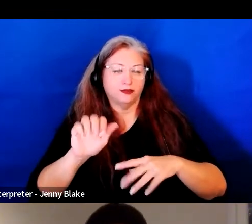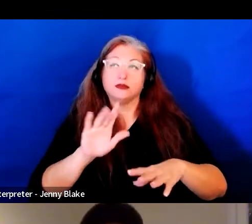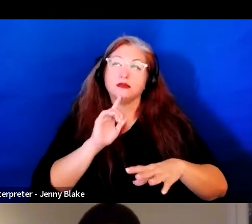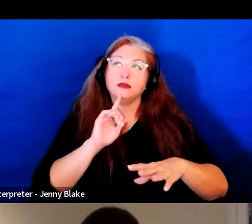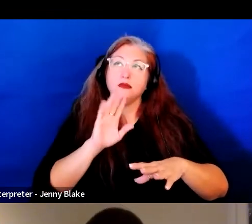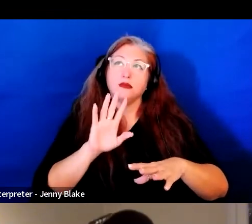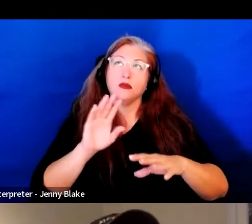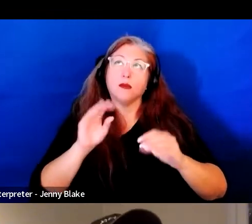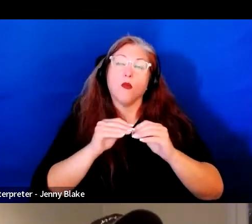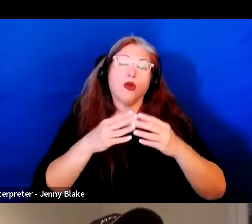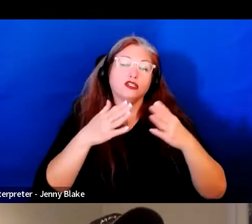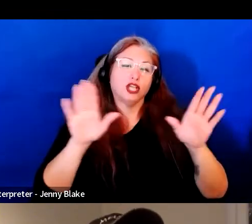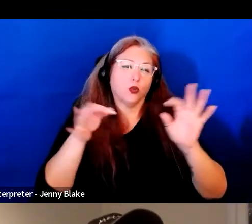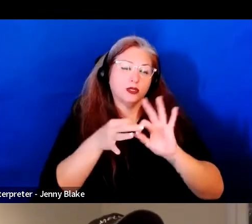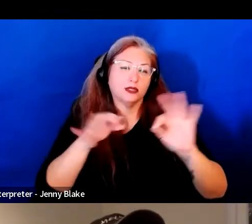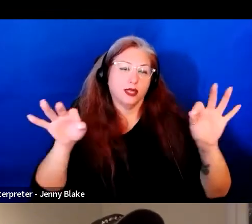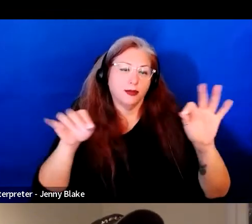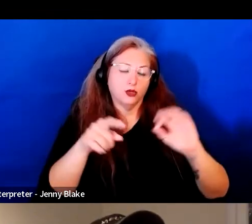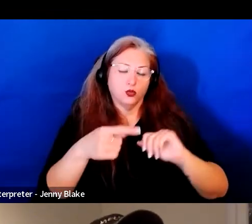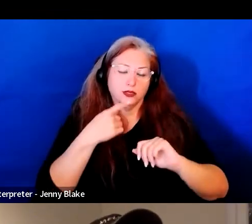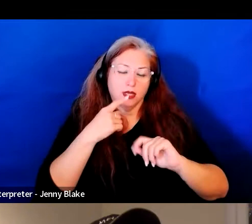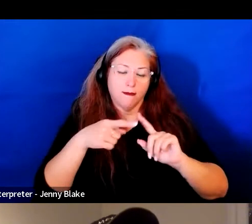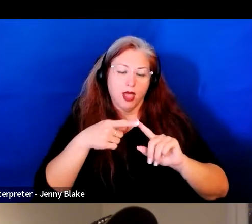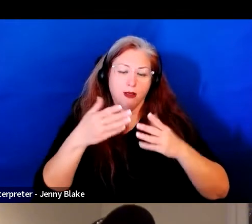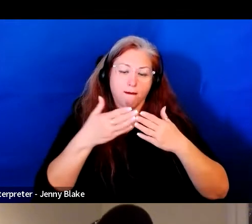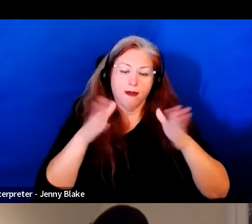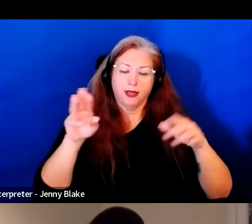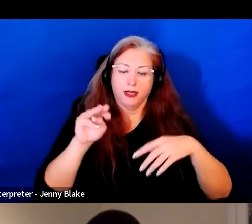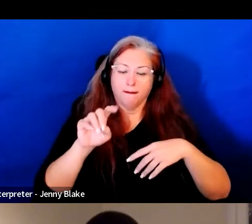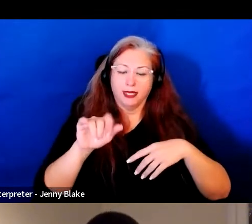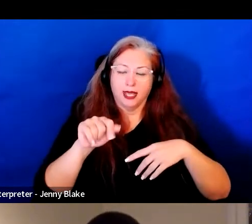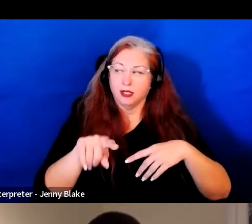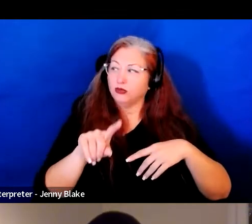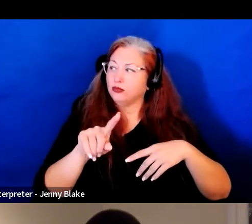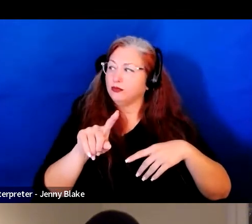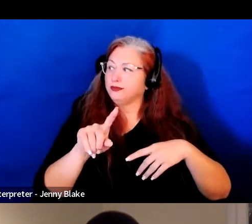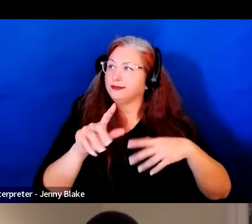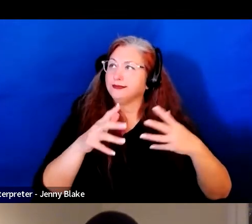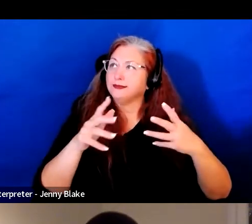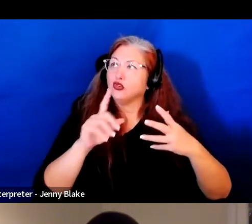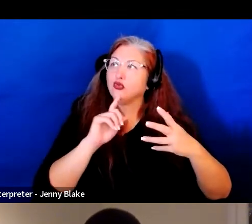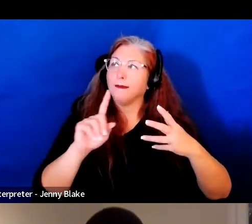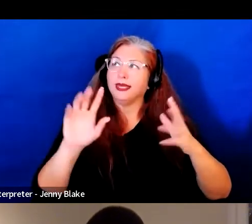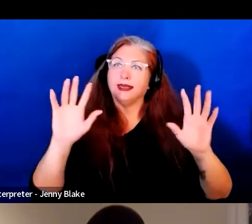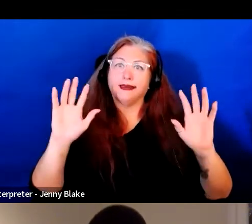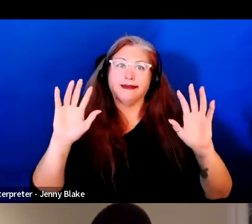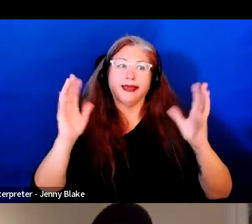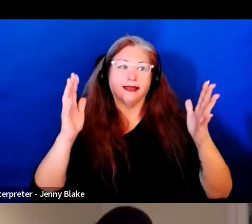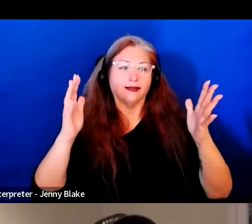a more general statement that you were making about public media being this thing that is kind of, you